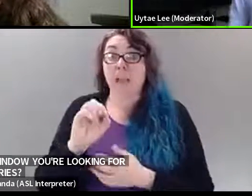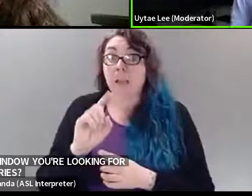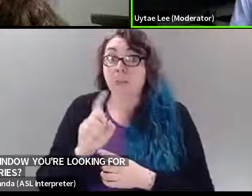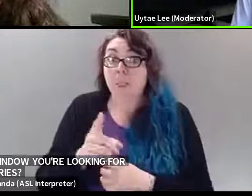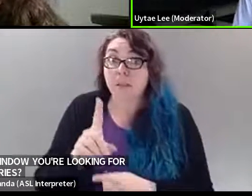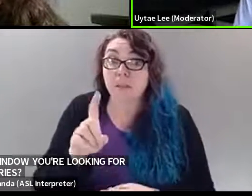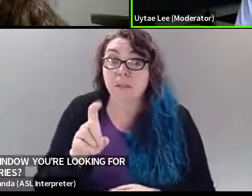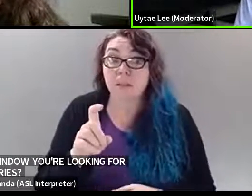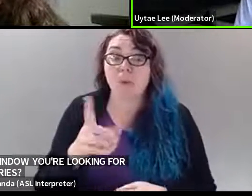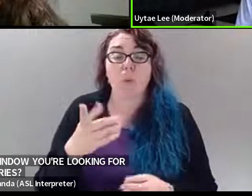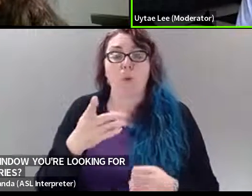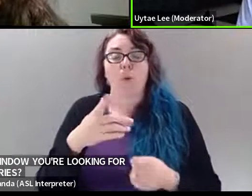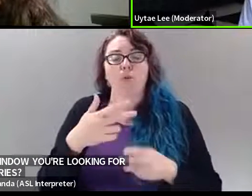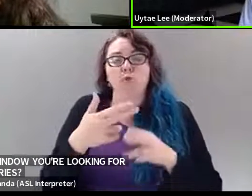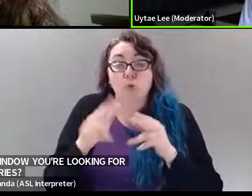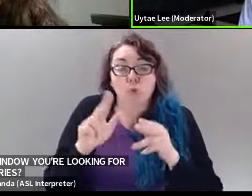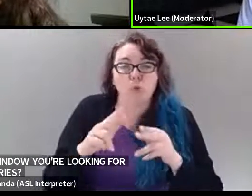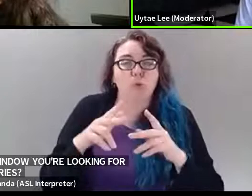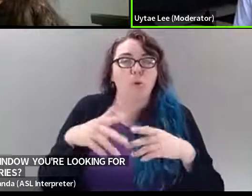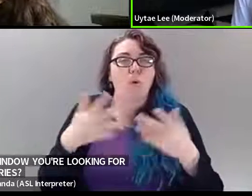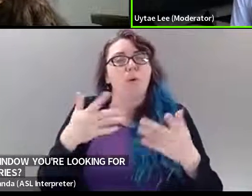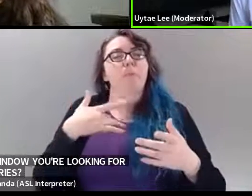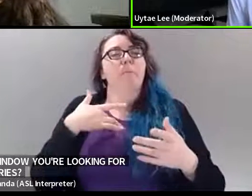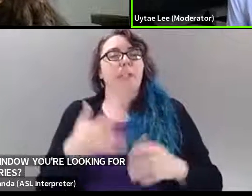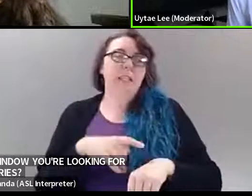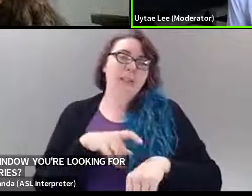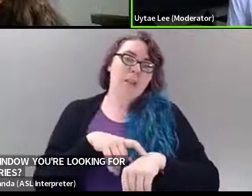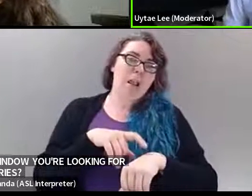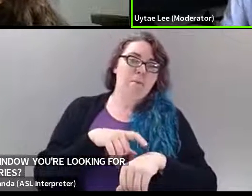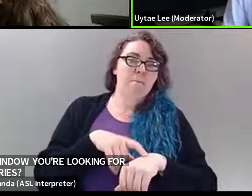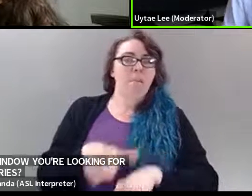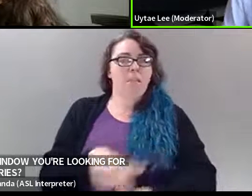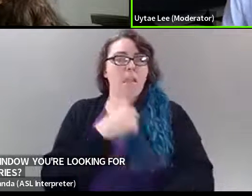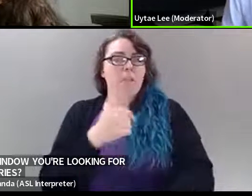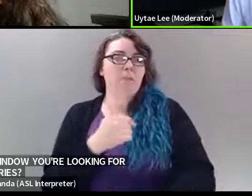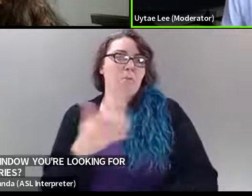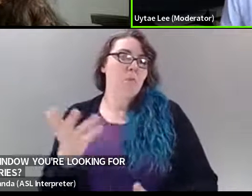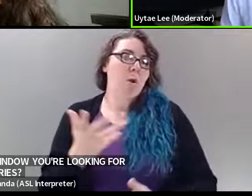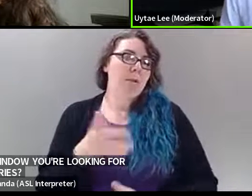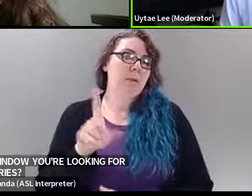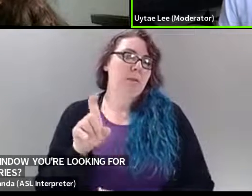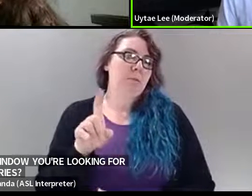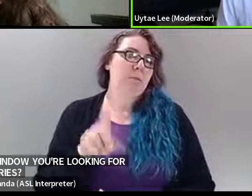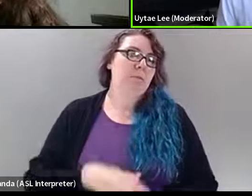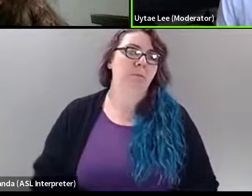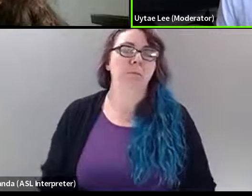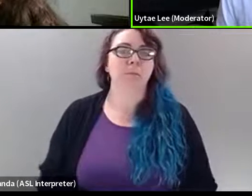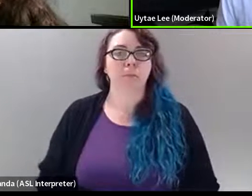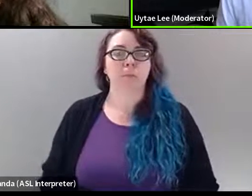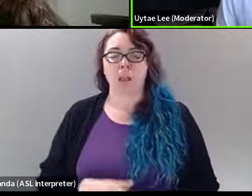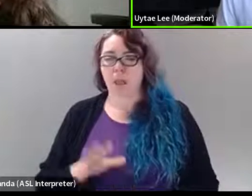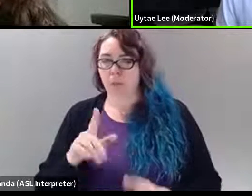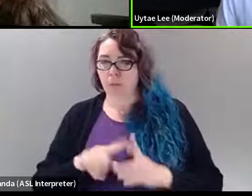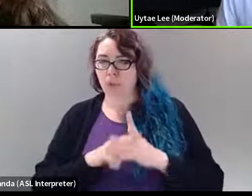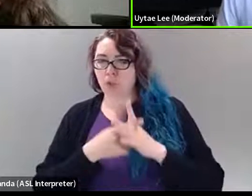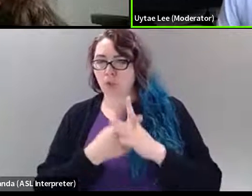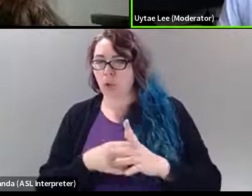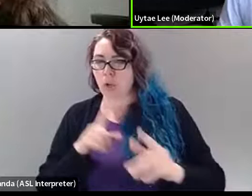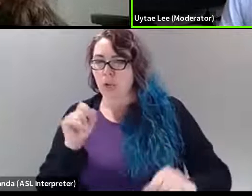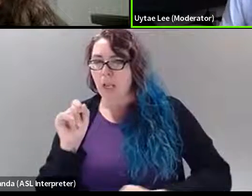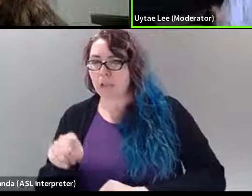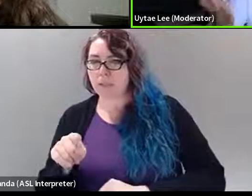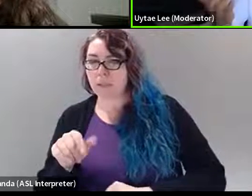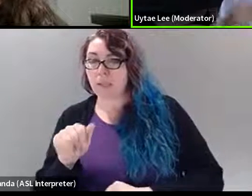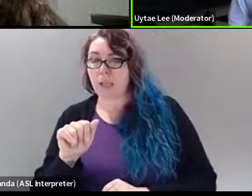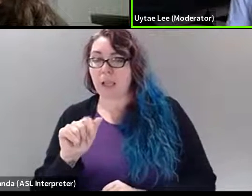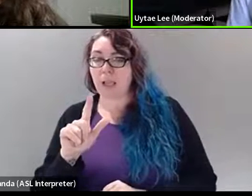sort of time length of documentary you guys are looking for? And for maybe this one, can I go to